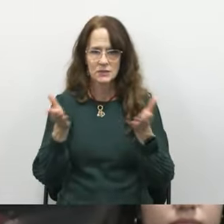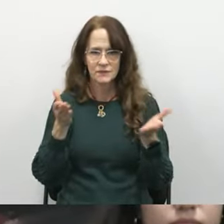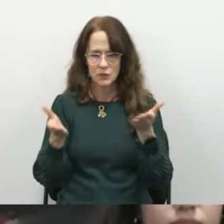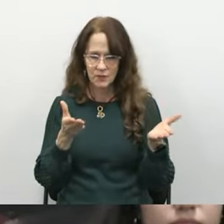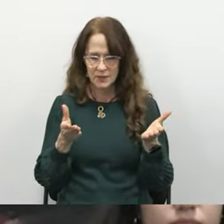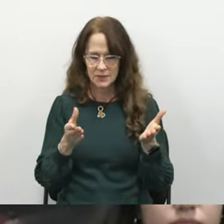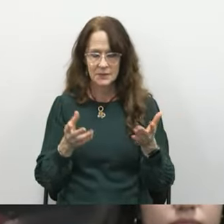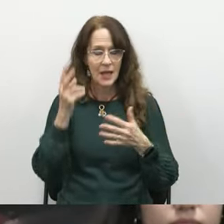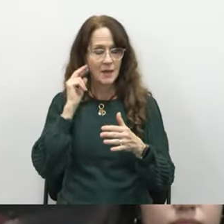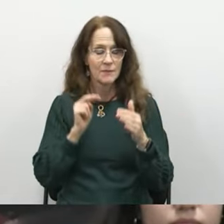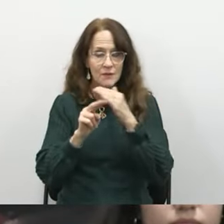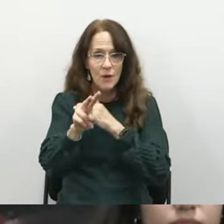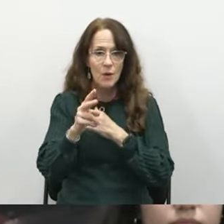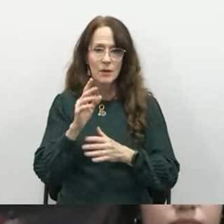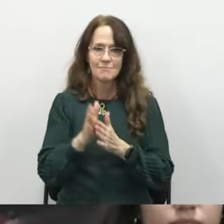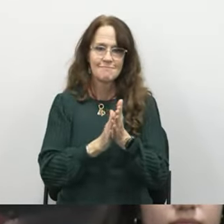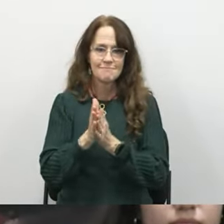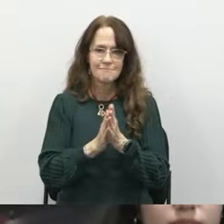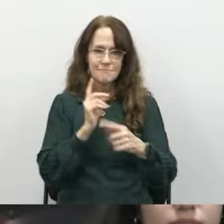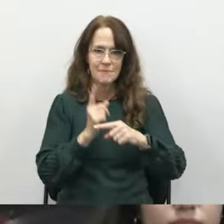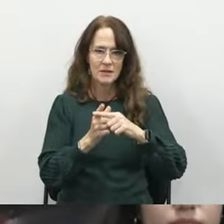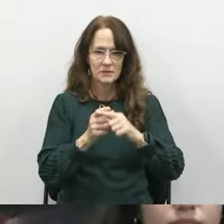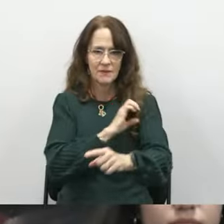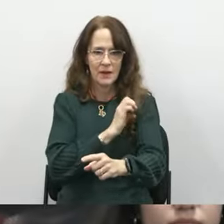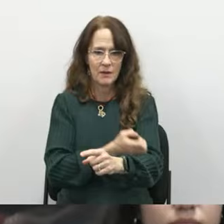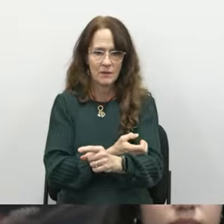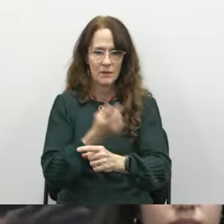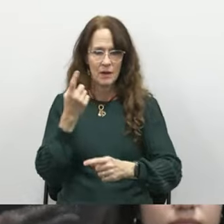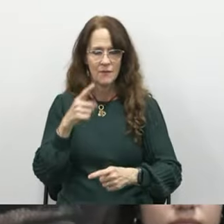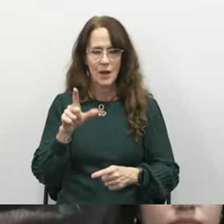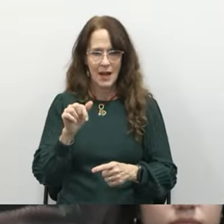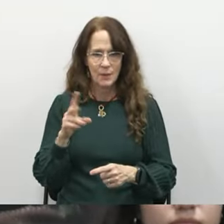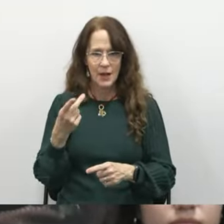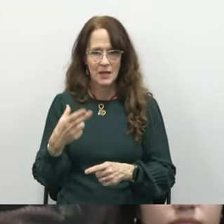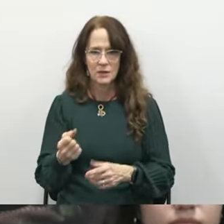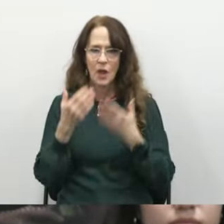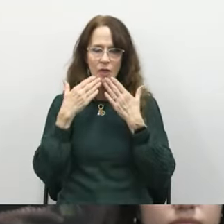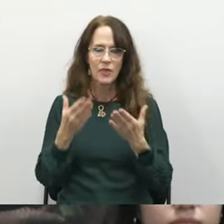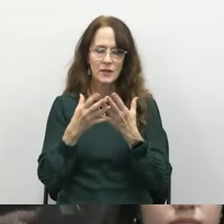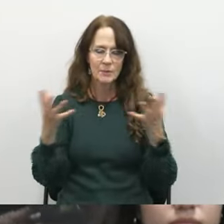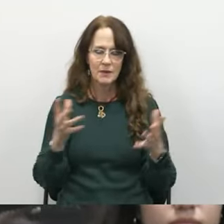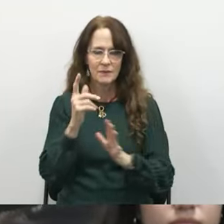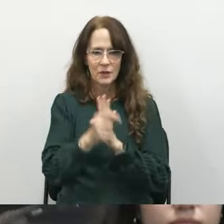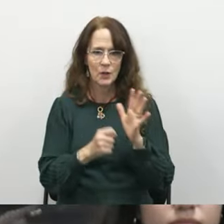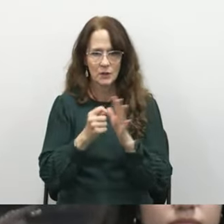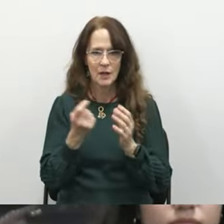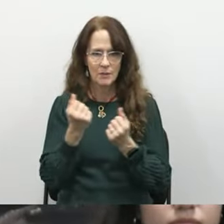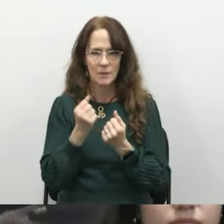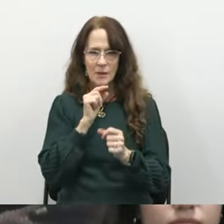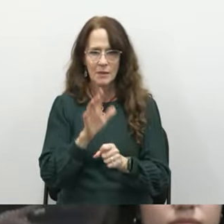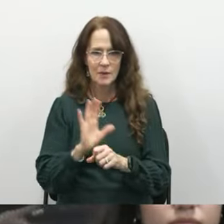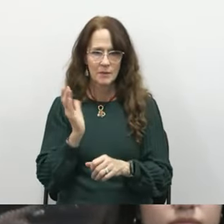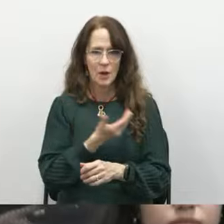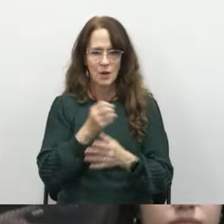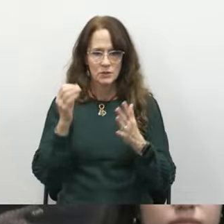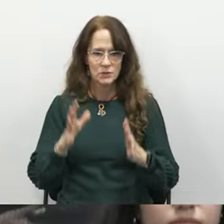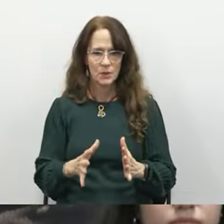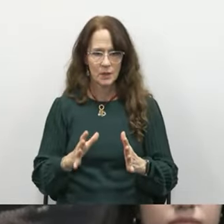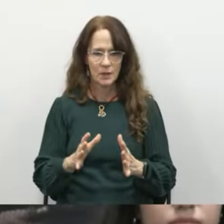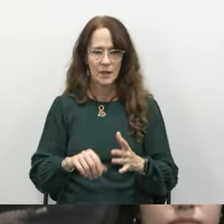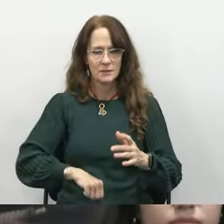forward to continuing the positive energy. And on behalf of Lakewood High School, thank you very much for your time, support, and commitment to our students. It